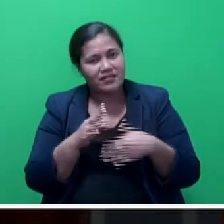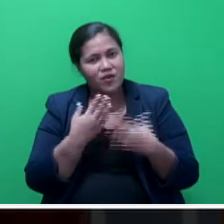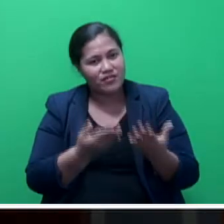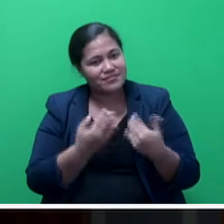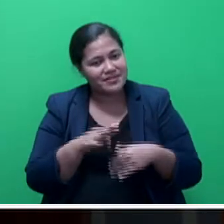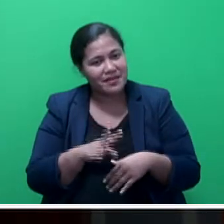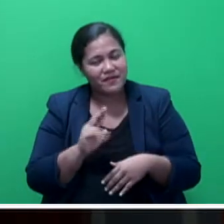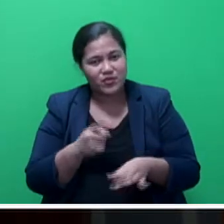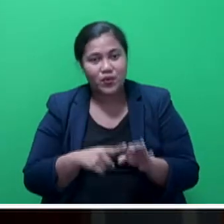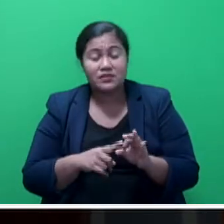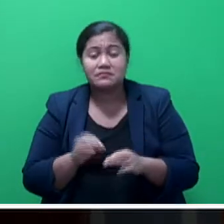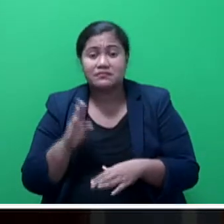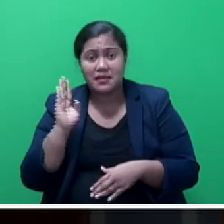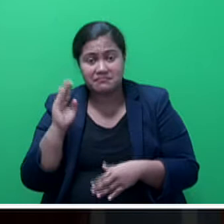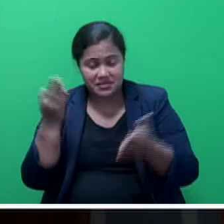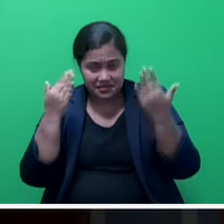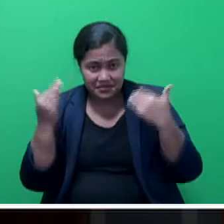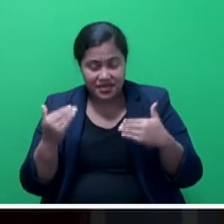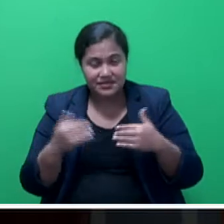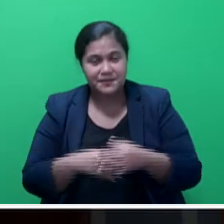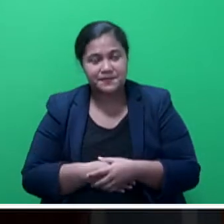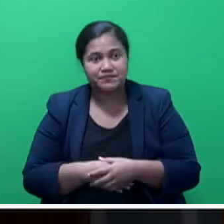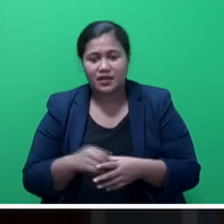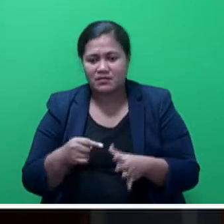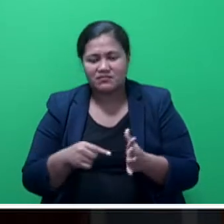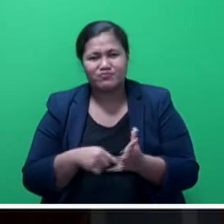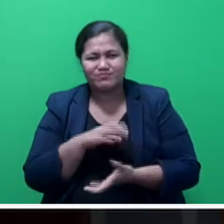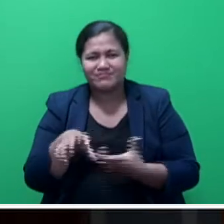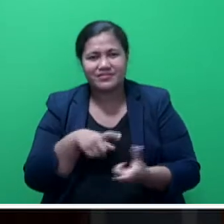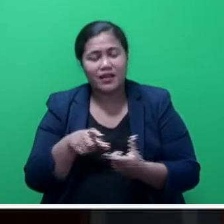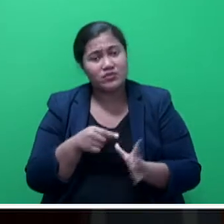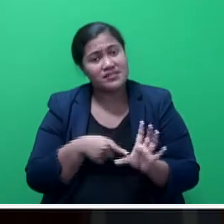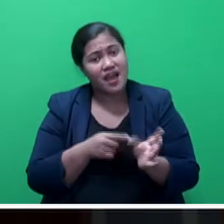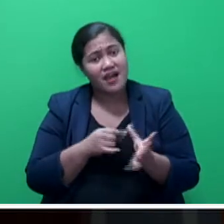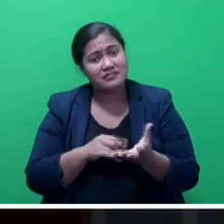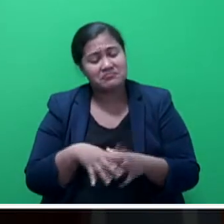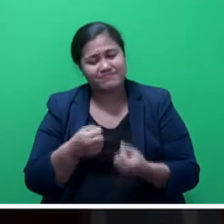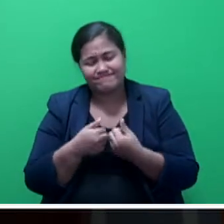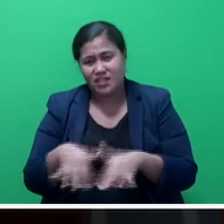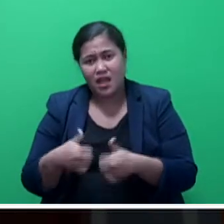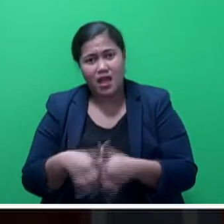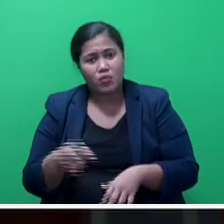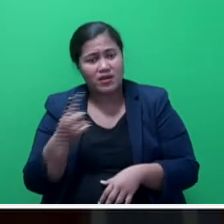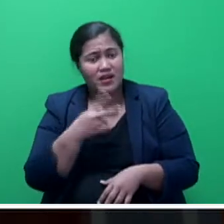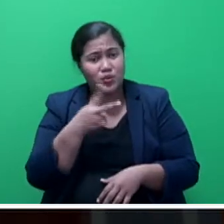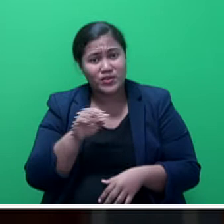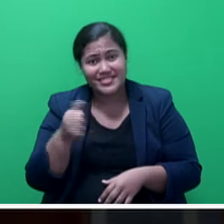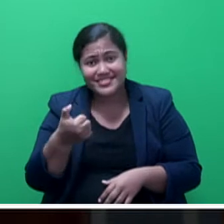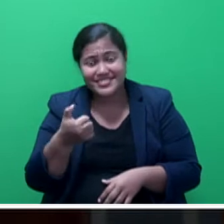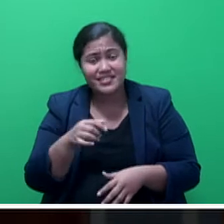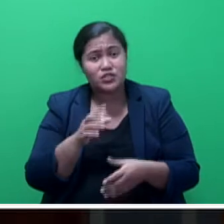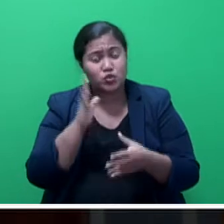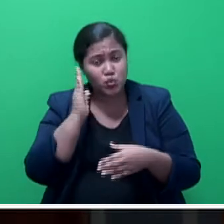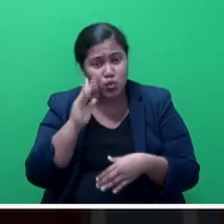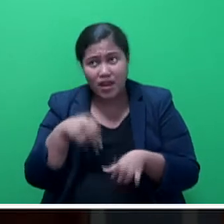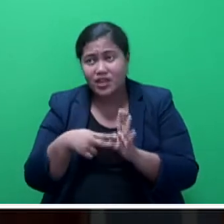question. Mr. Speaker, sir, tropical cyclone Yasa caused damage to about 126 schools in the